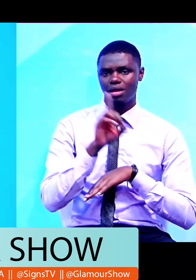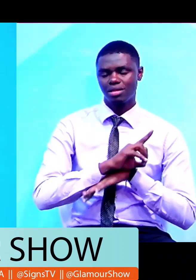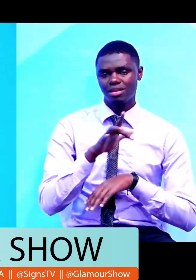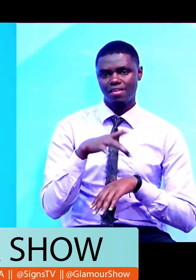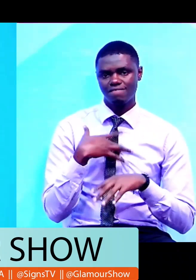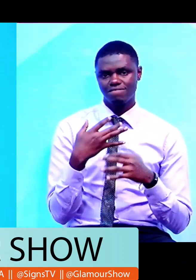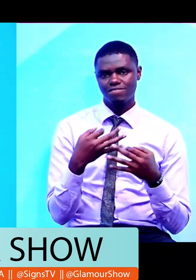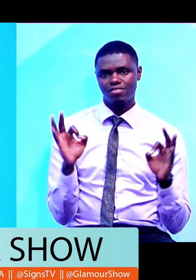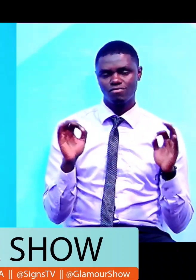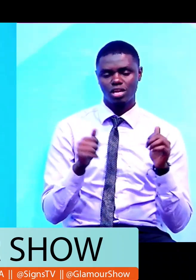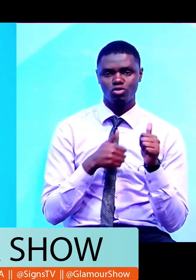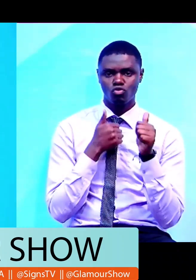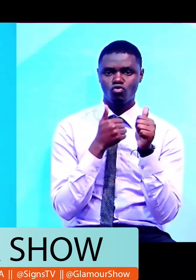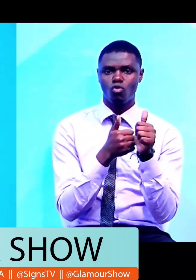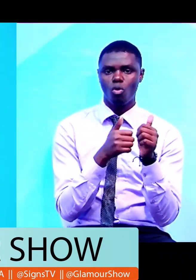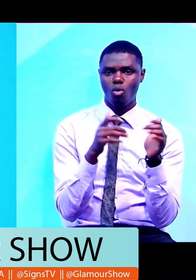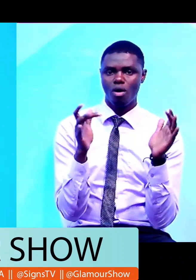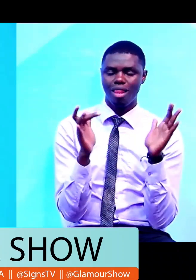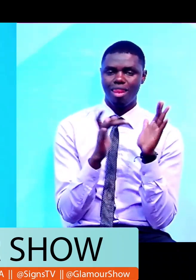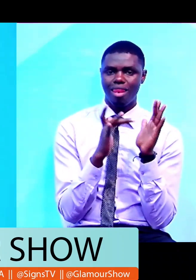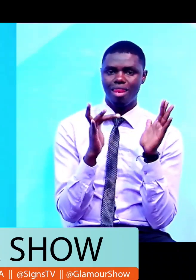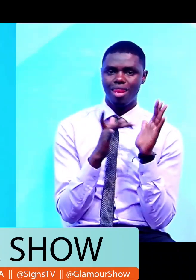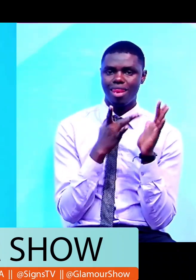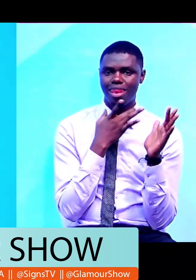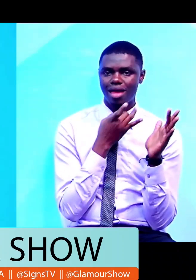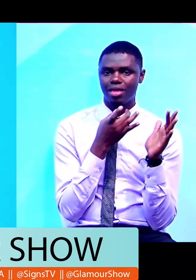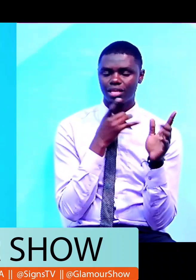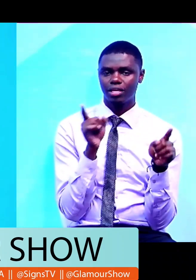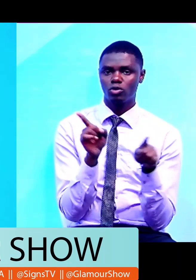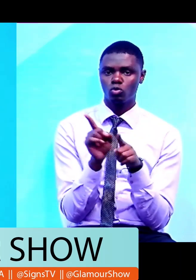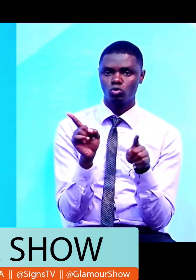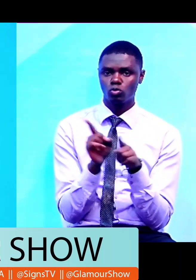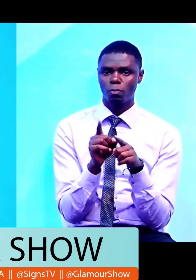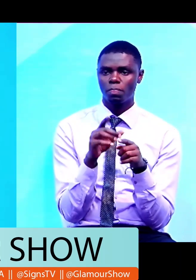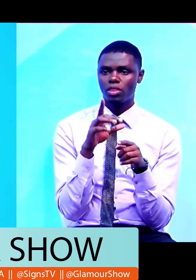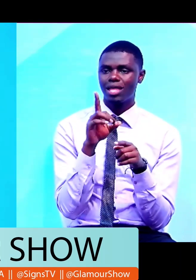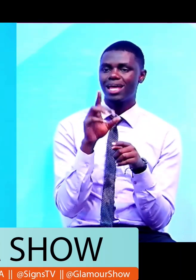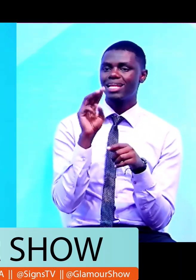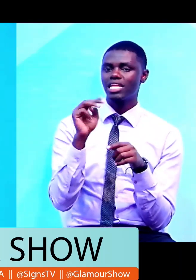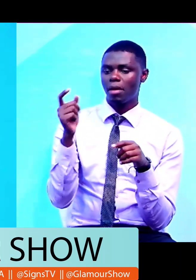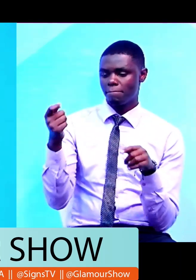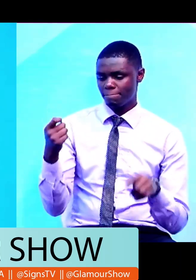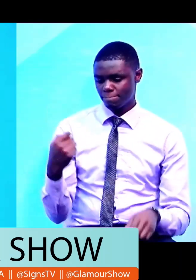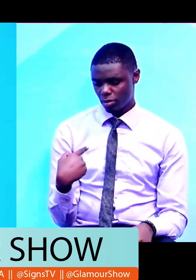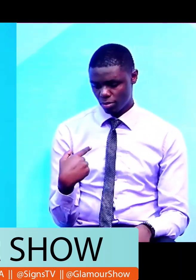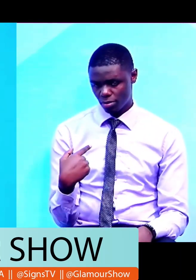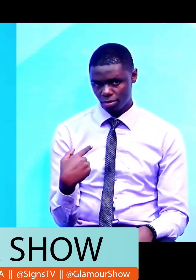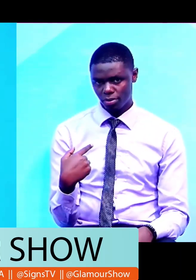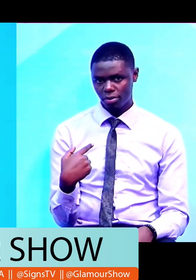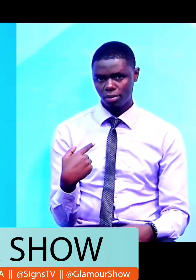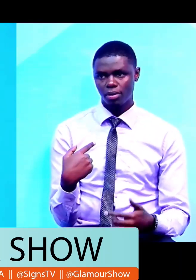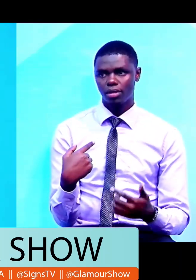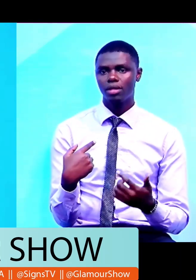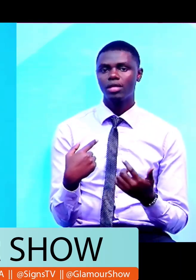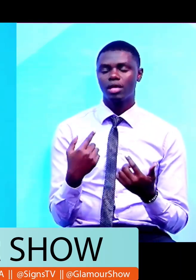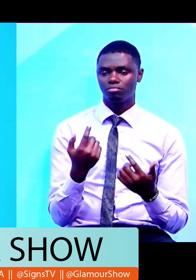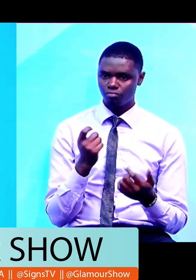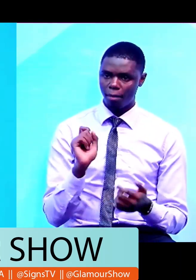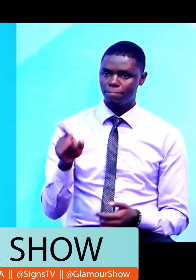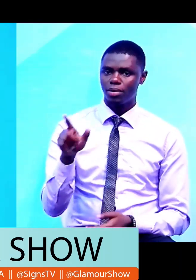free to follow, like, and also DM me, and I will